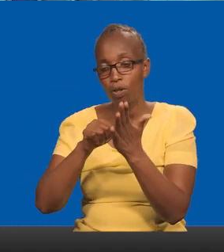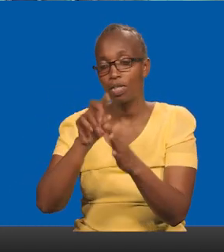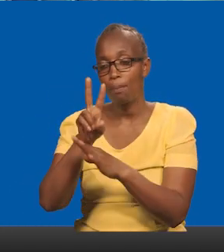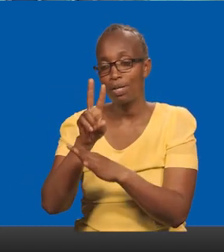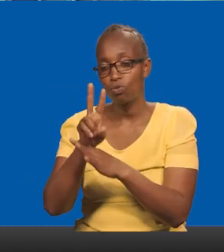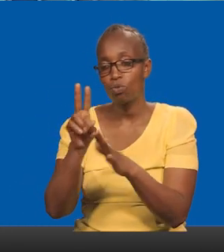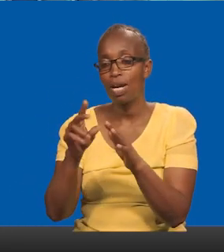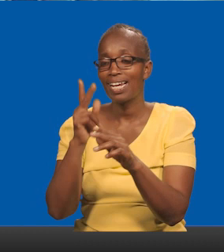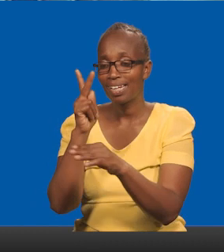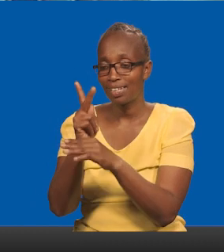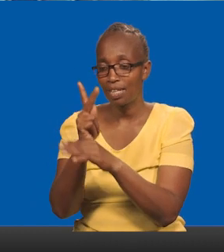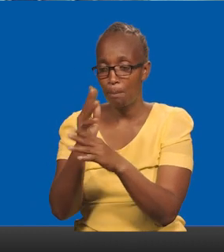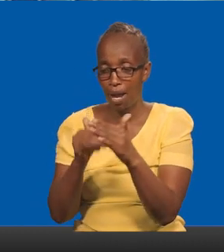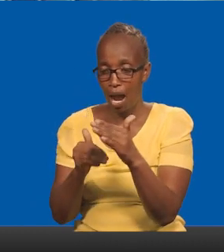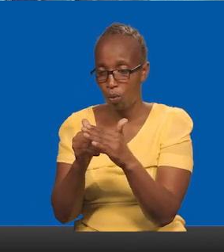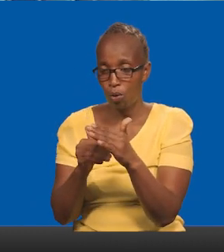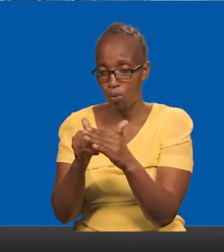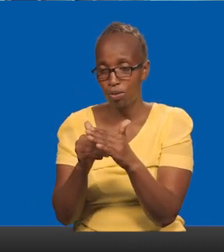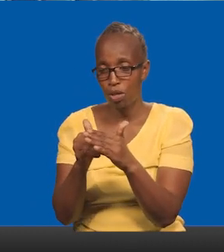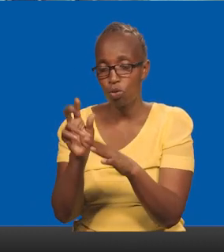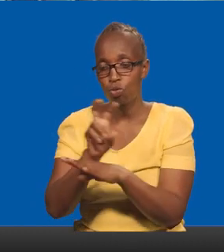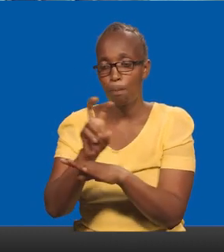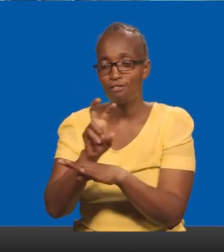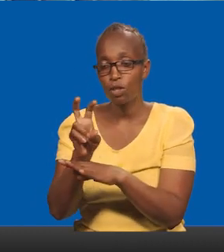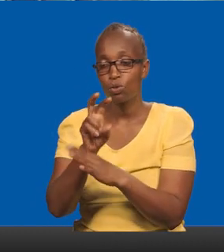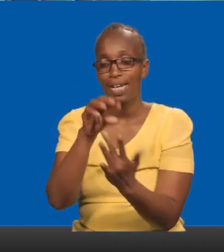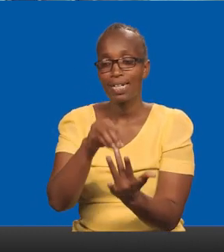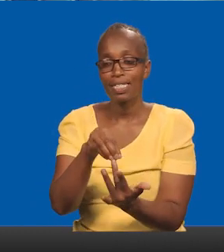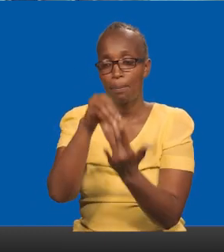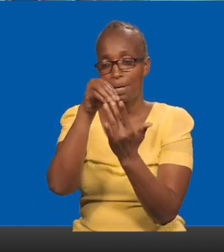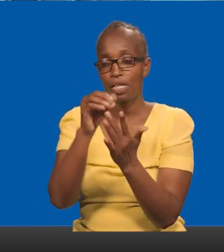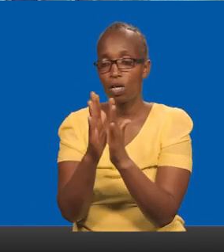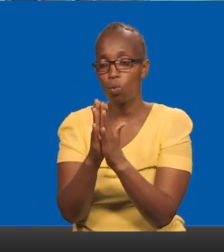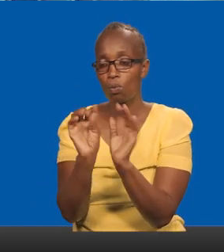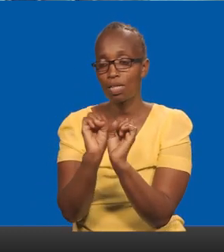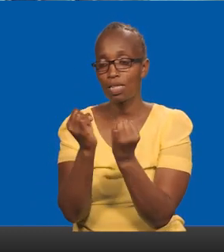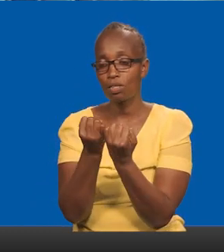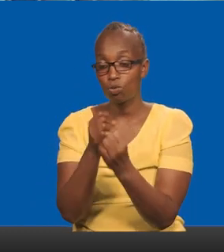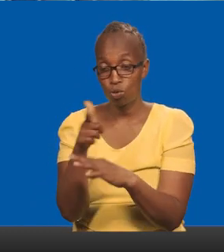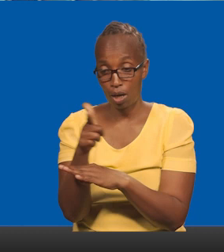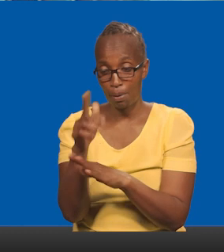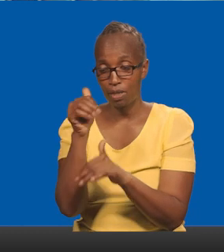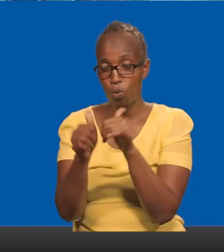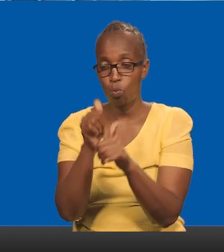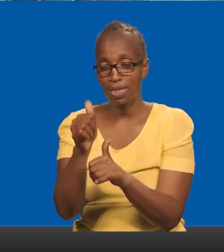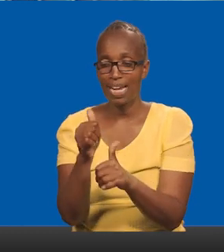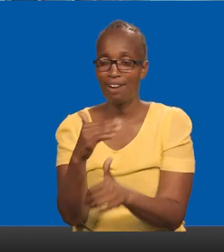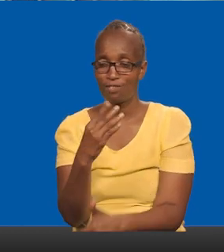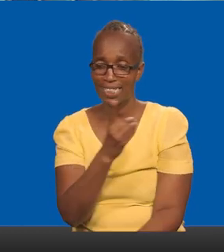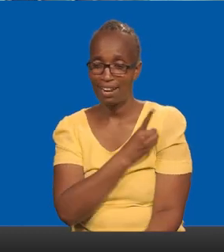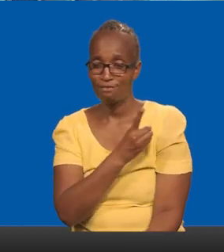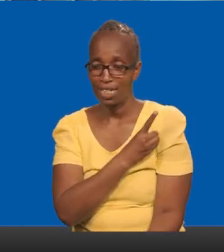across monitoring them every day, and especially with the social media, it has really interfered with the growth of